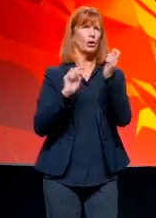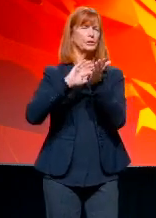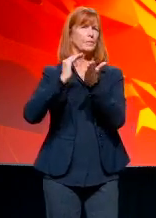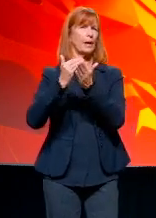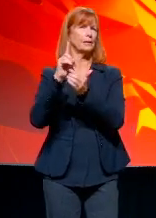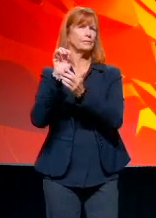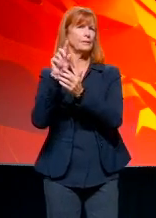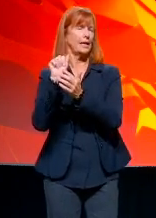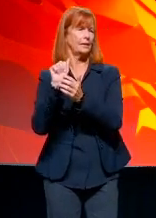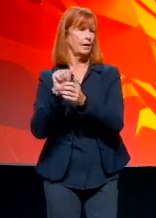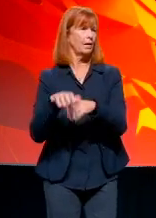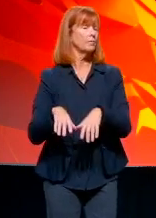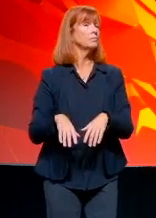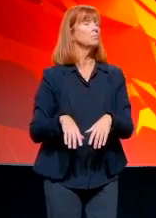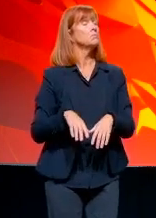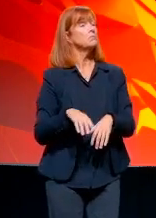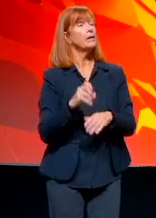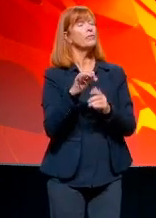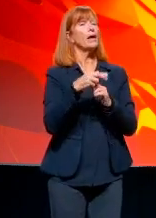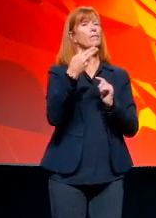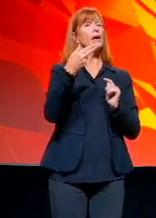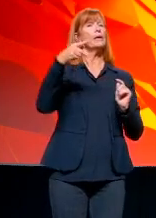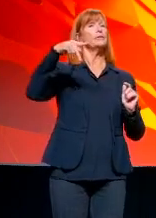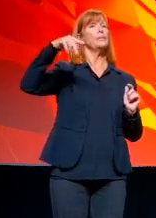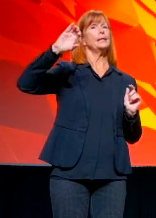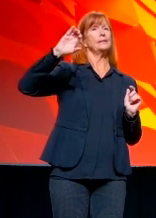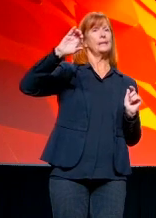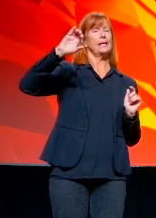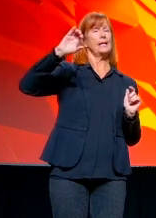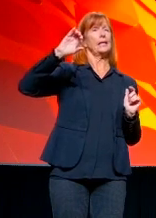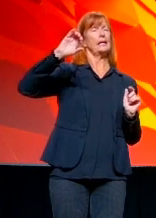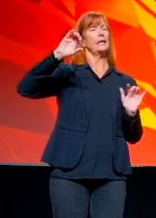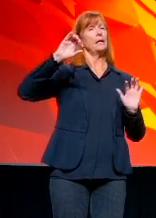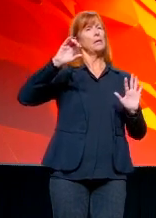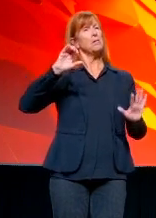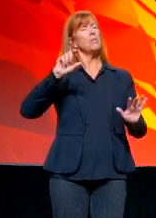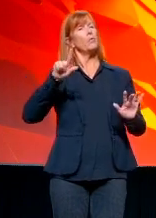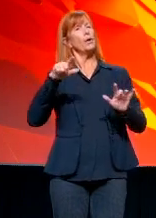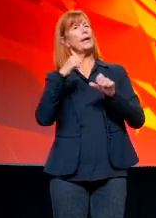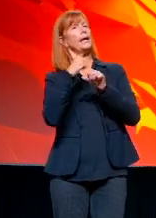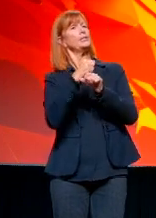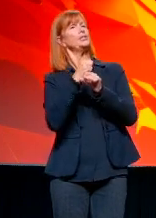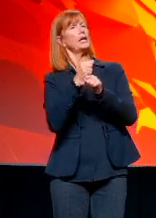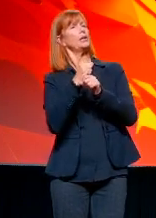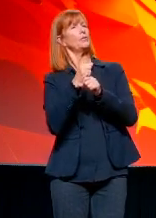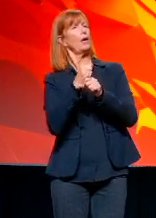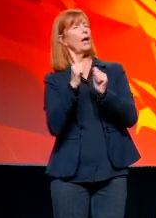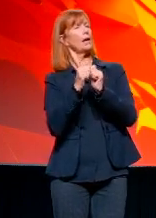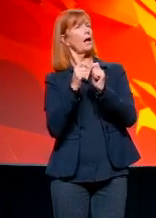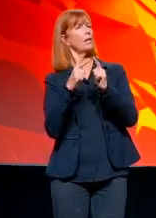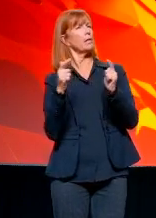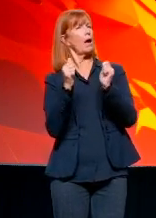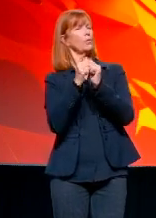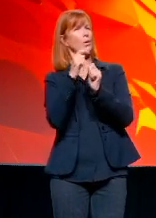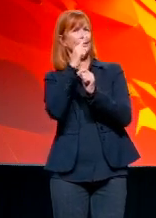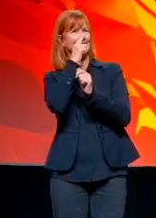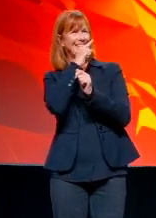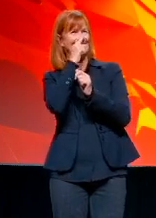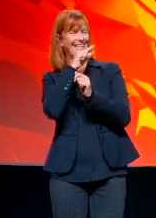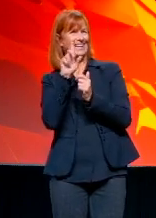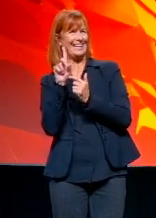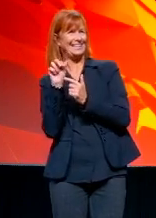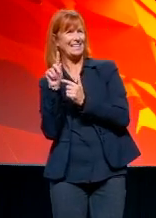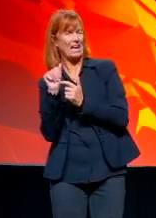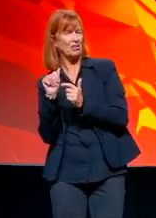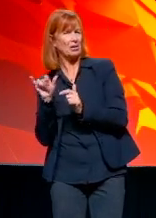we have HPC, if we have enough compute, right, in theory, we can generate infinite amount of synthetic data. But in reality, right,